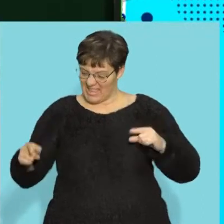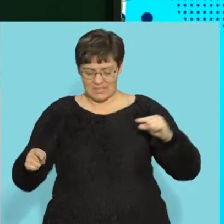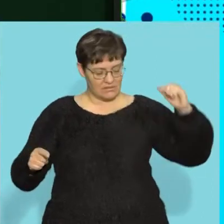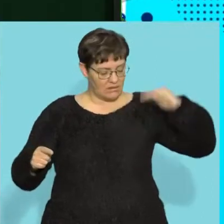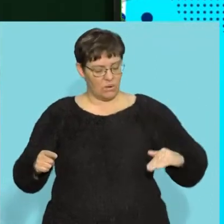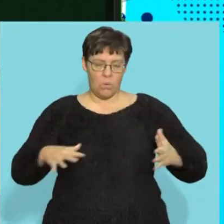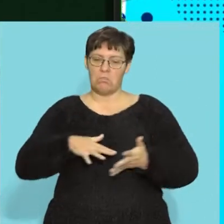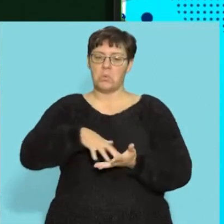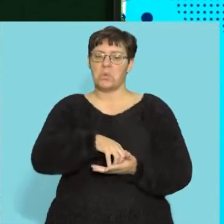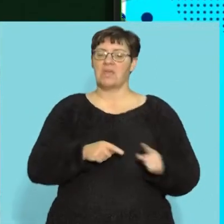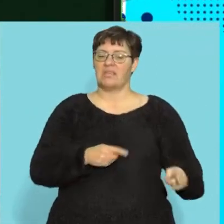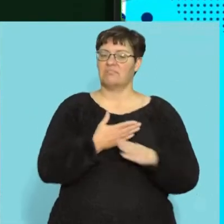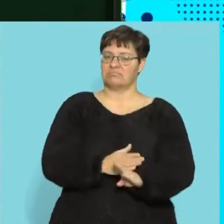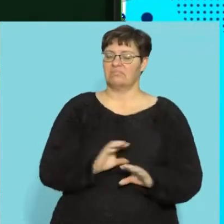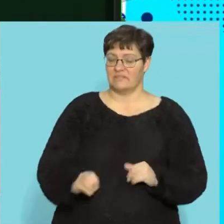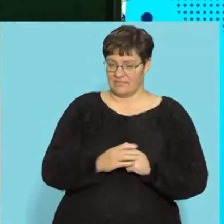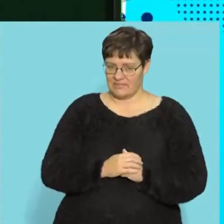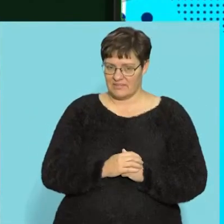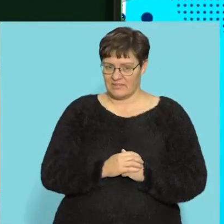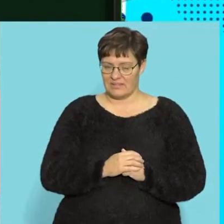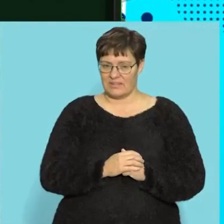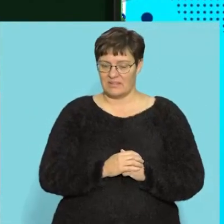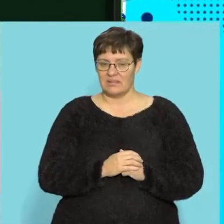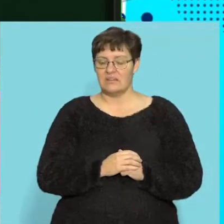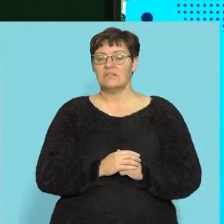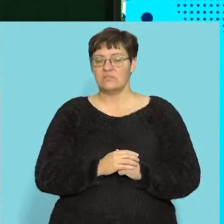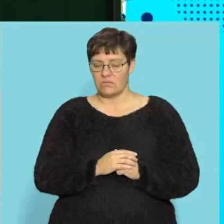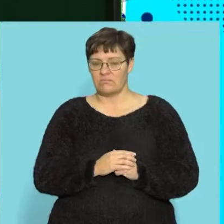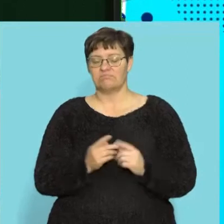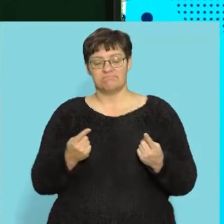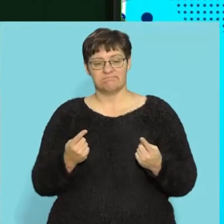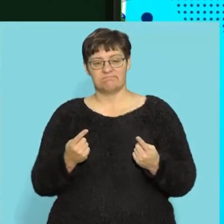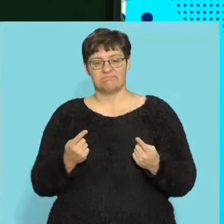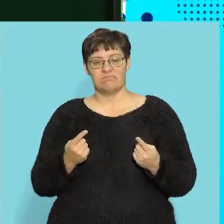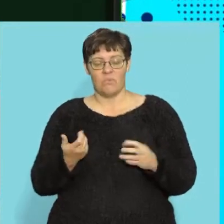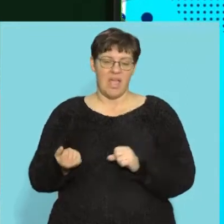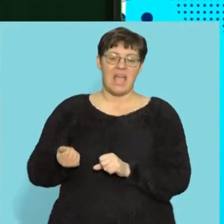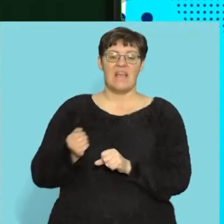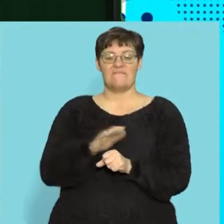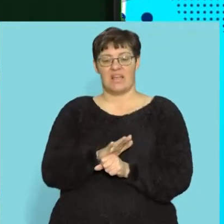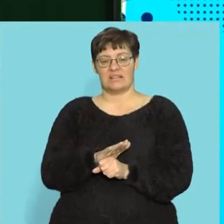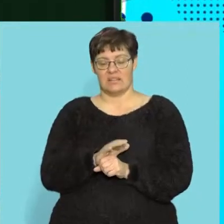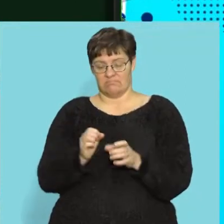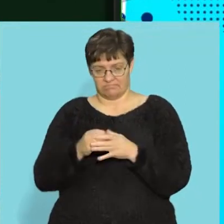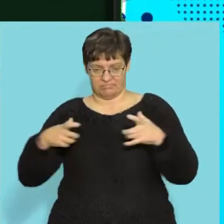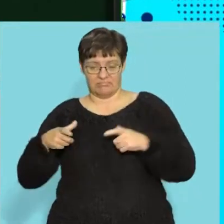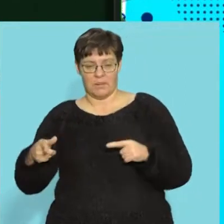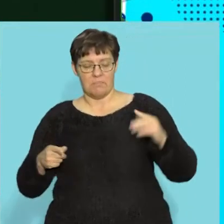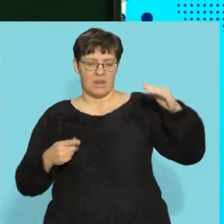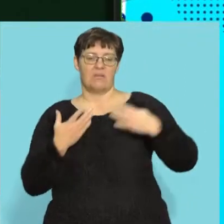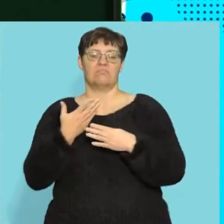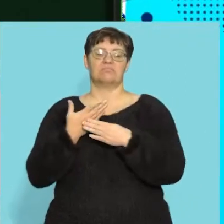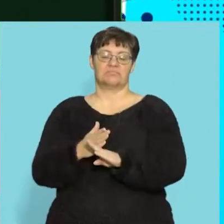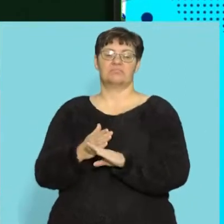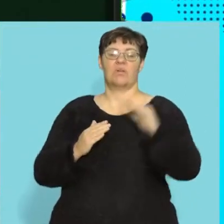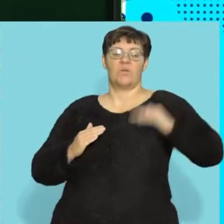greater cross-sectional area, there is lesser resistance. So the opposition to flow is actually affected by the diameter at the end of the